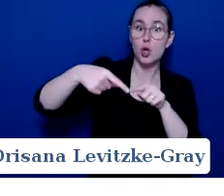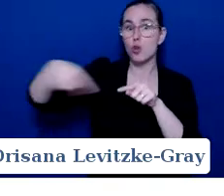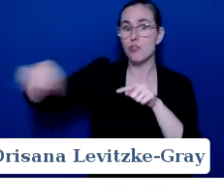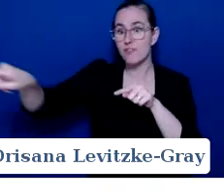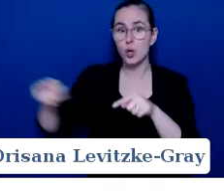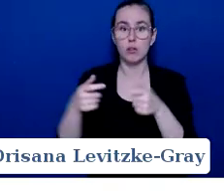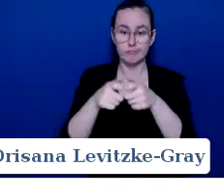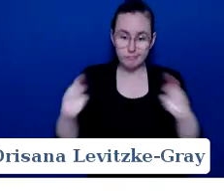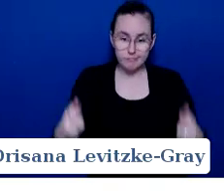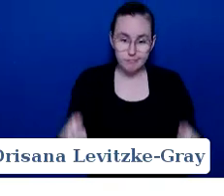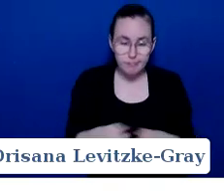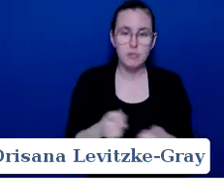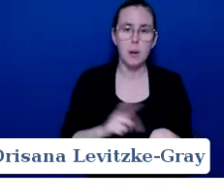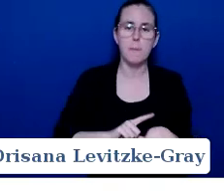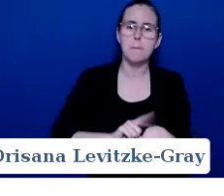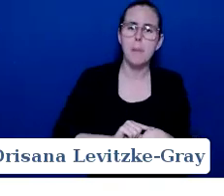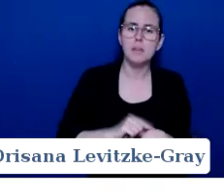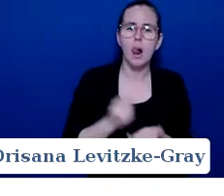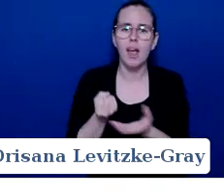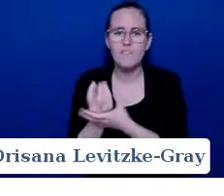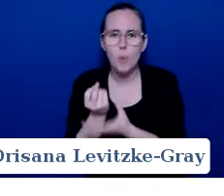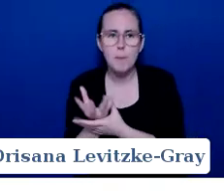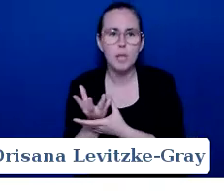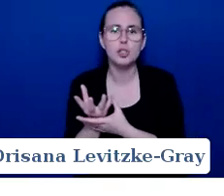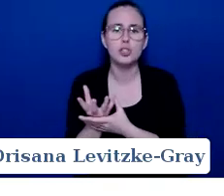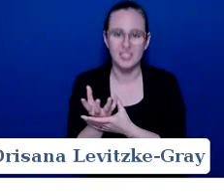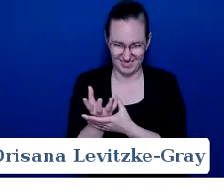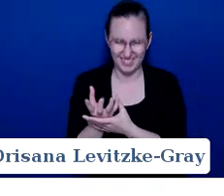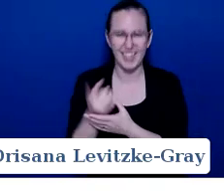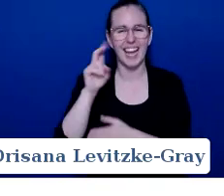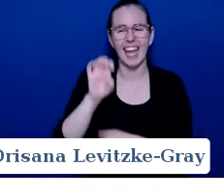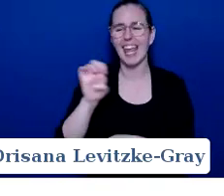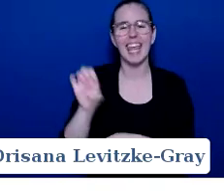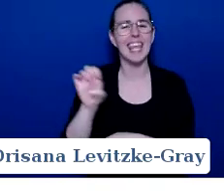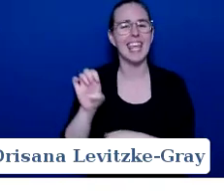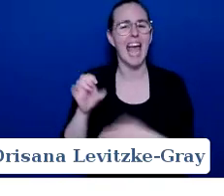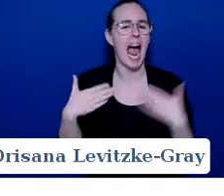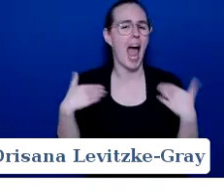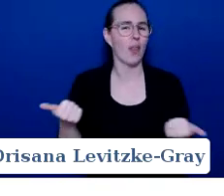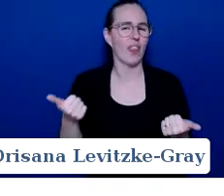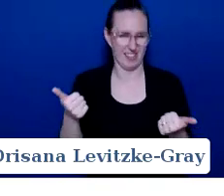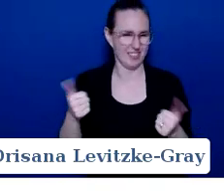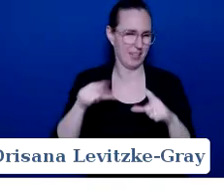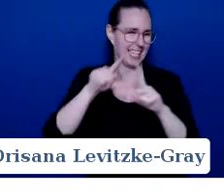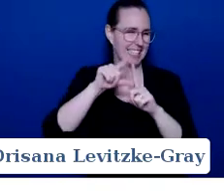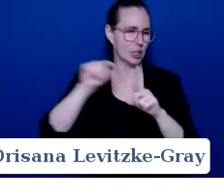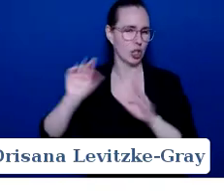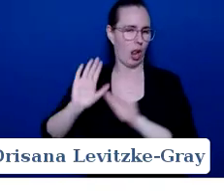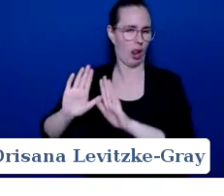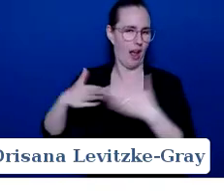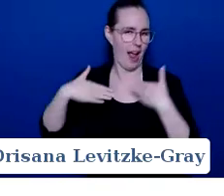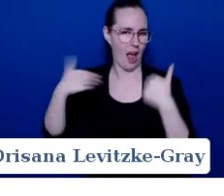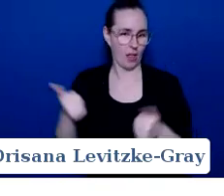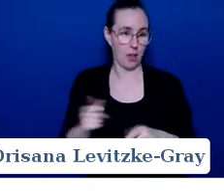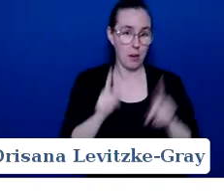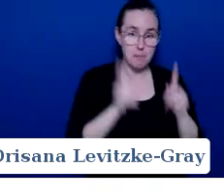applicant to come with the documents. Assessment is conducted through the unified social service